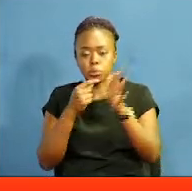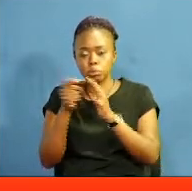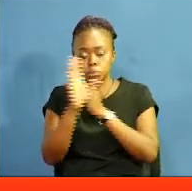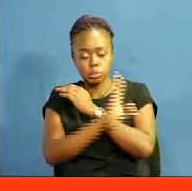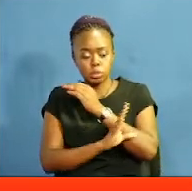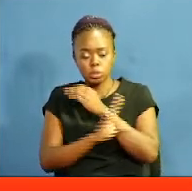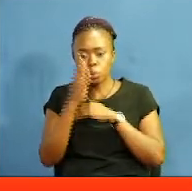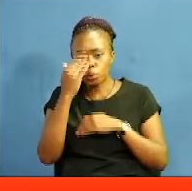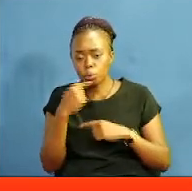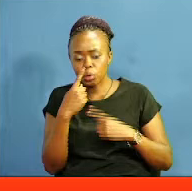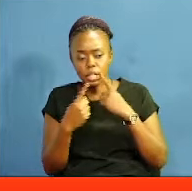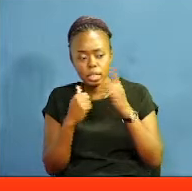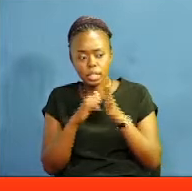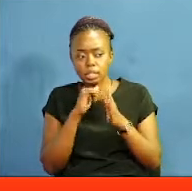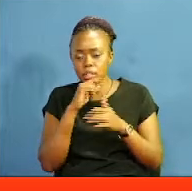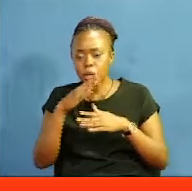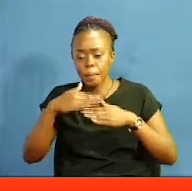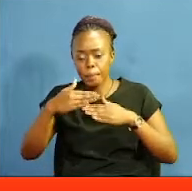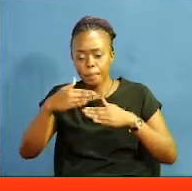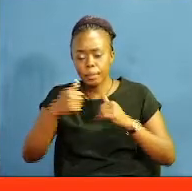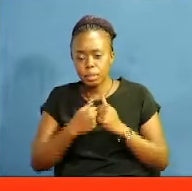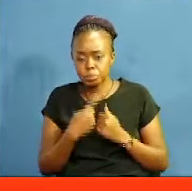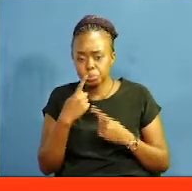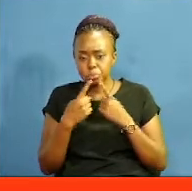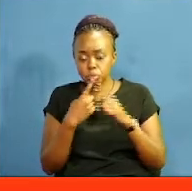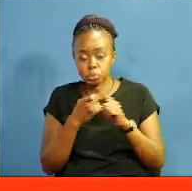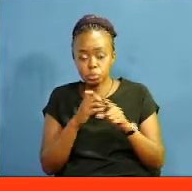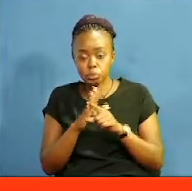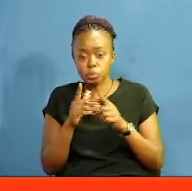country. Why would you say that now it's Malala pushing him? I'm saying